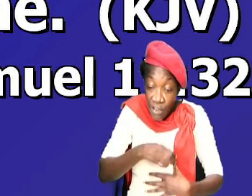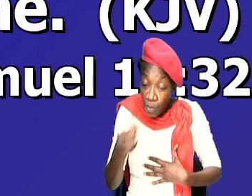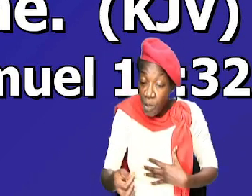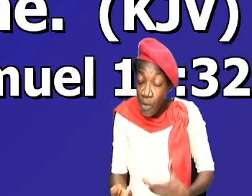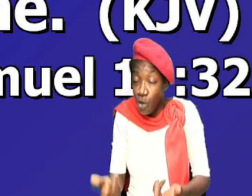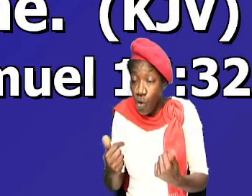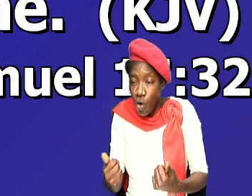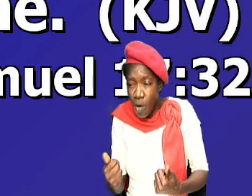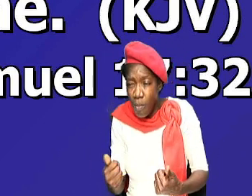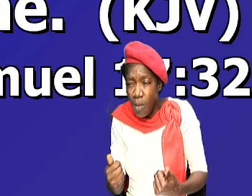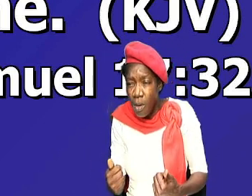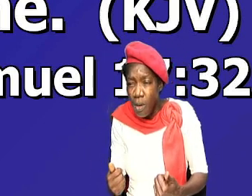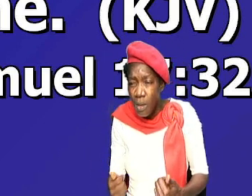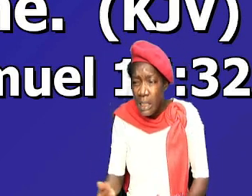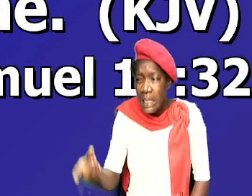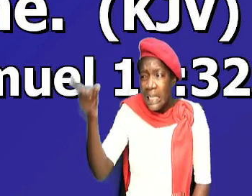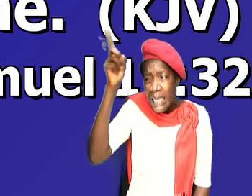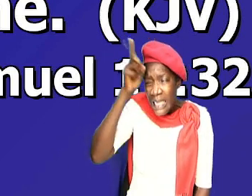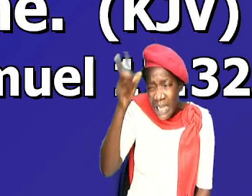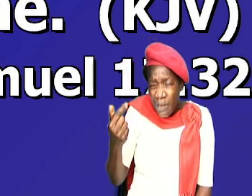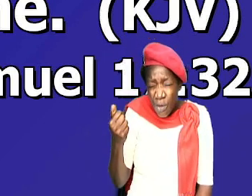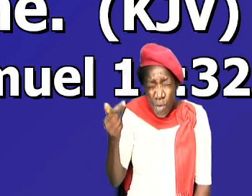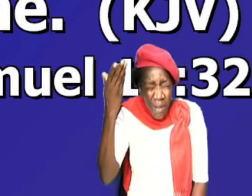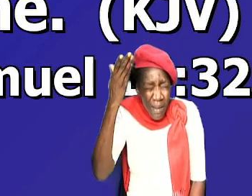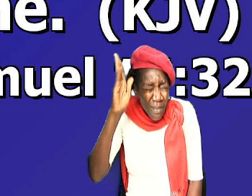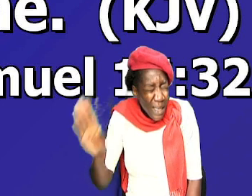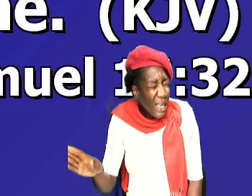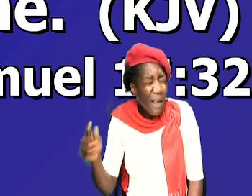to him, he don't even know who David was.